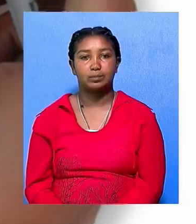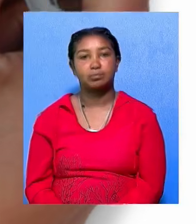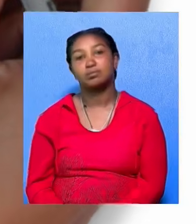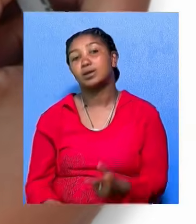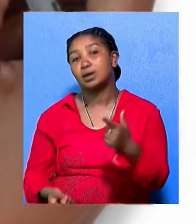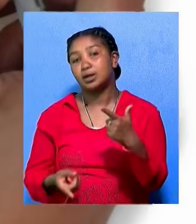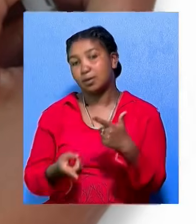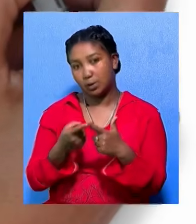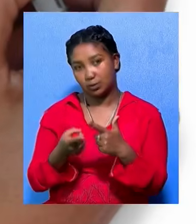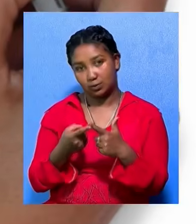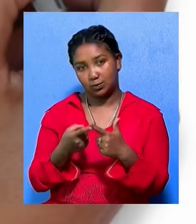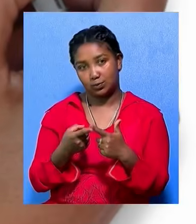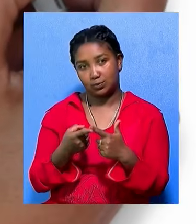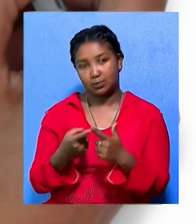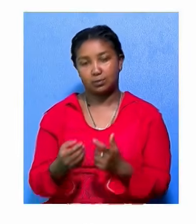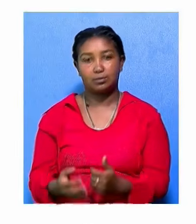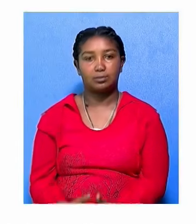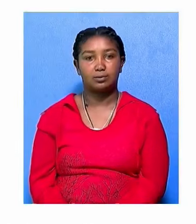Number 2.